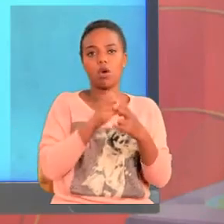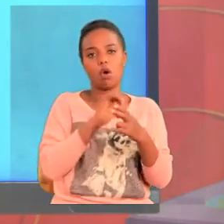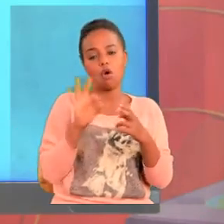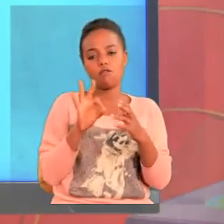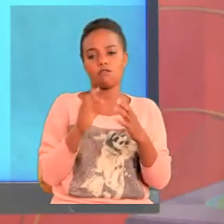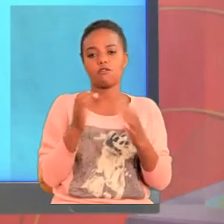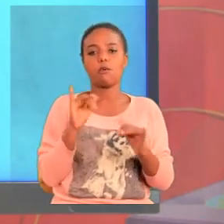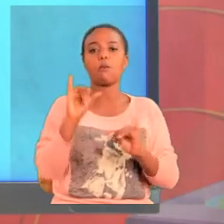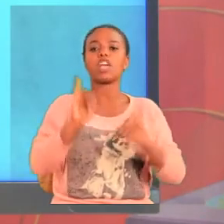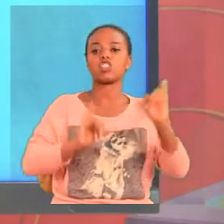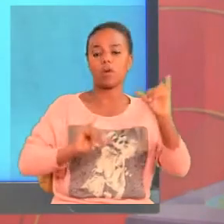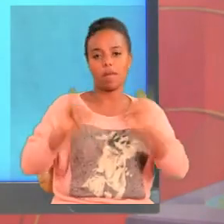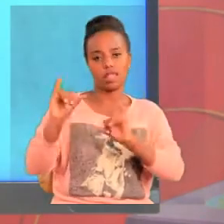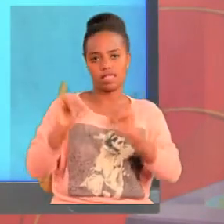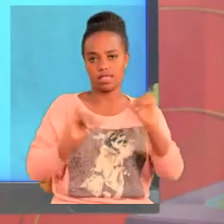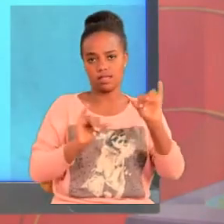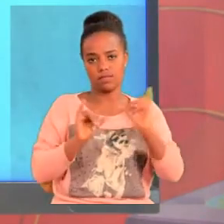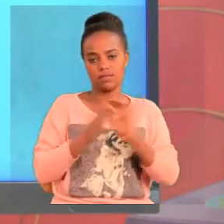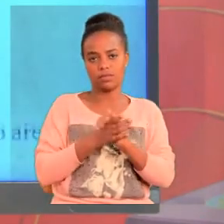of measurement.